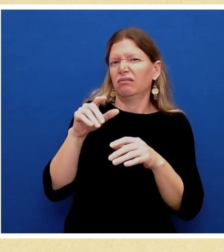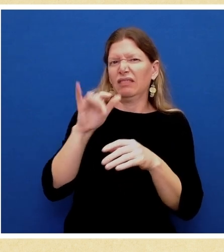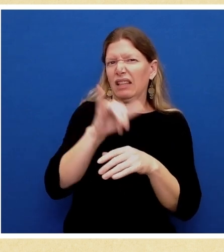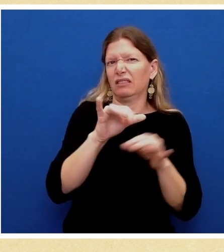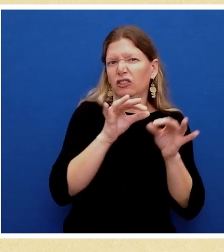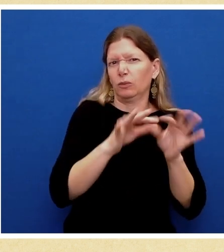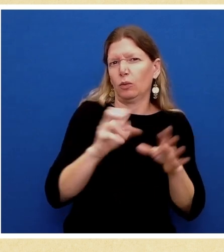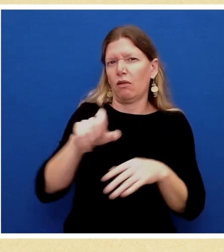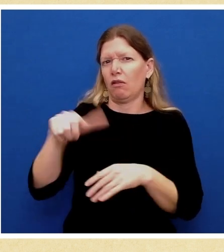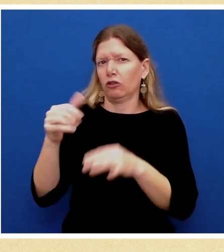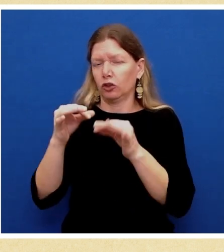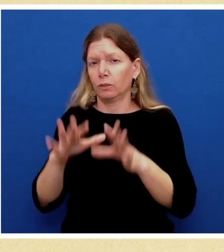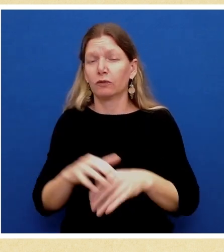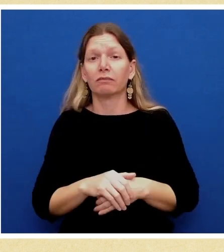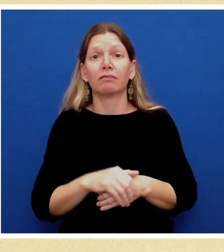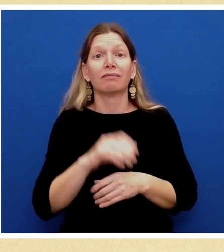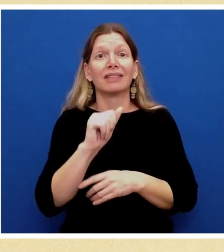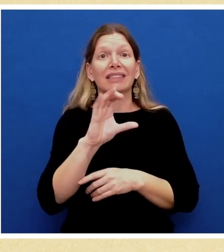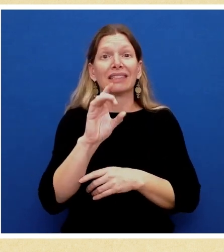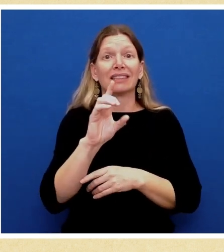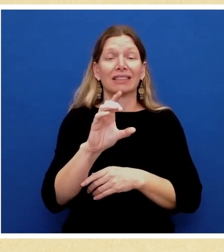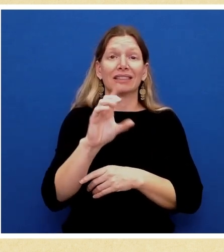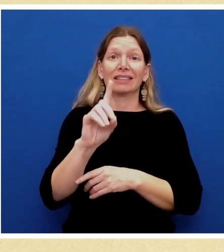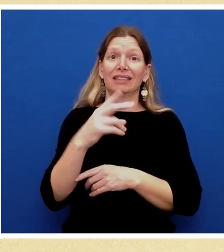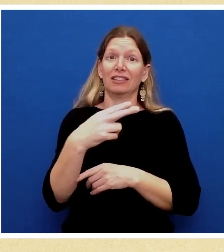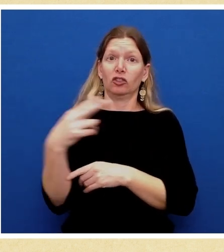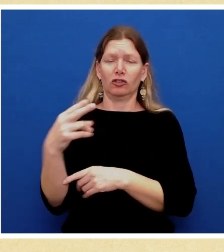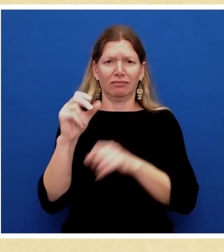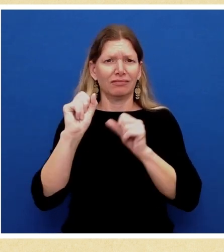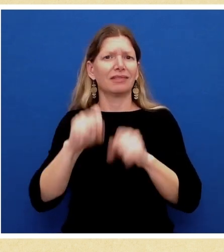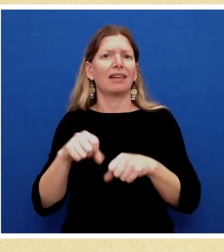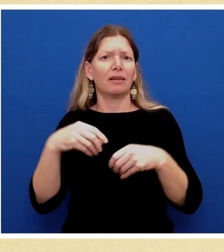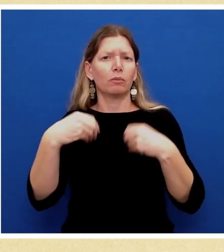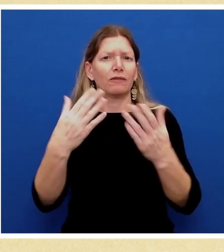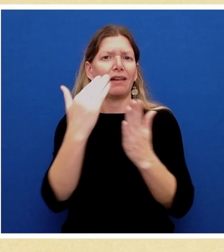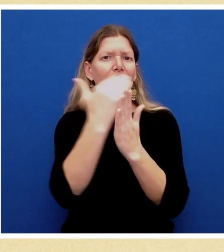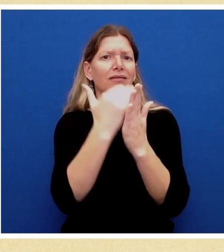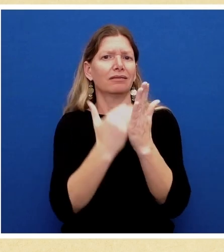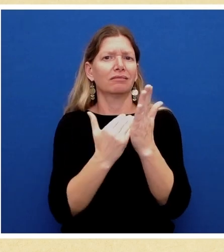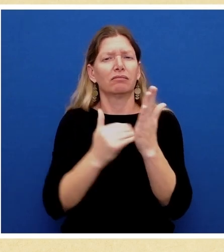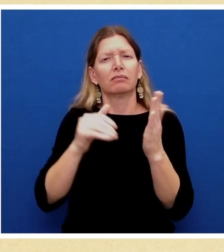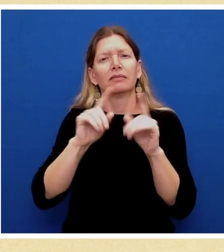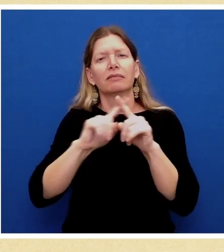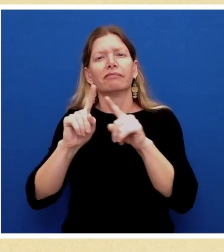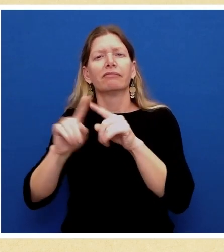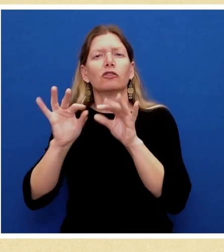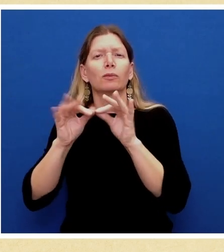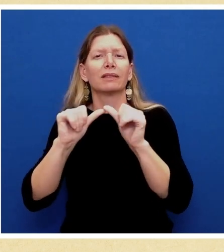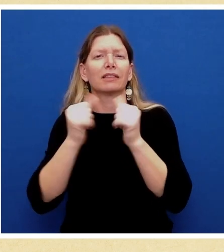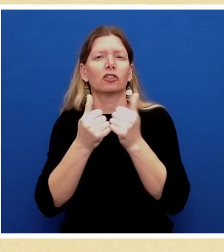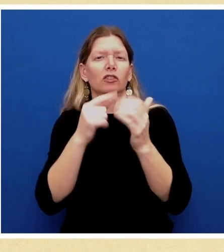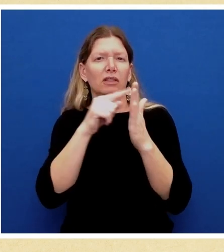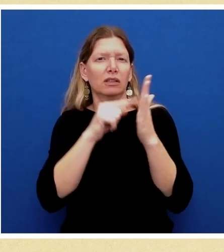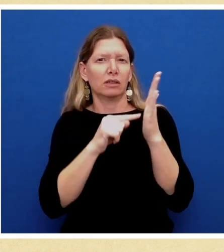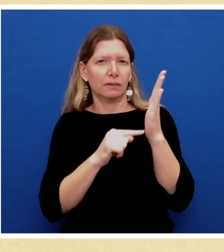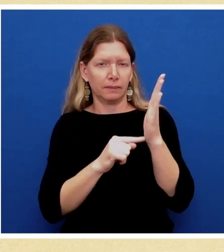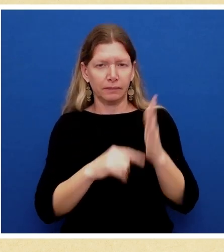for the Deaf and the Hard of Hearing, or ACDHH, may provide a list of available alternative